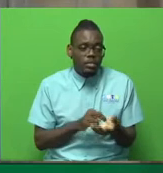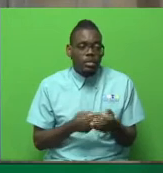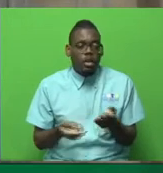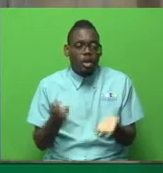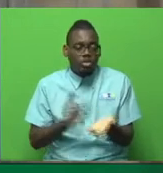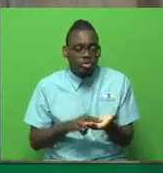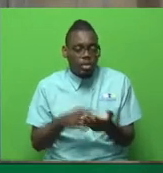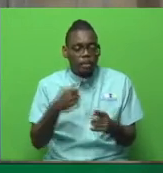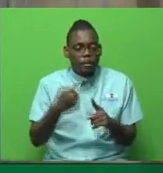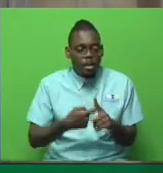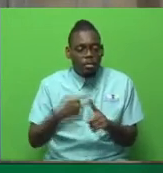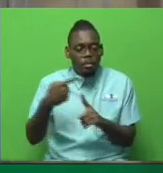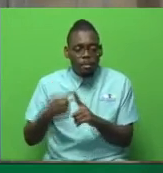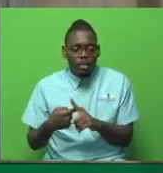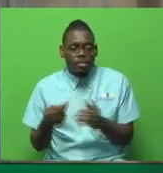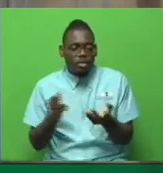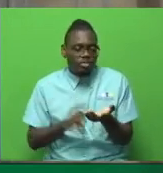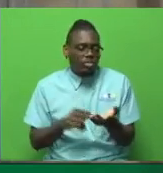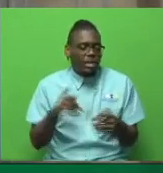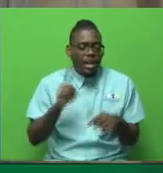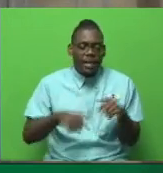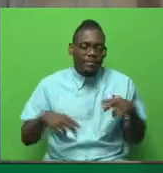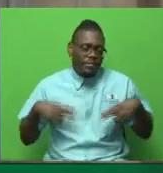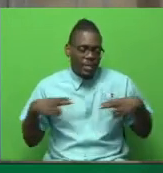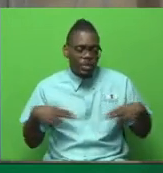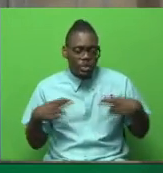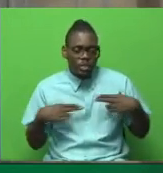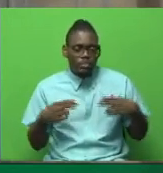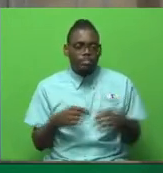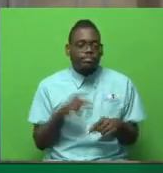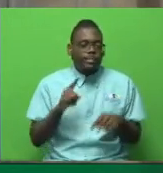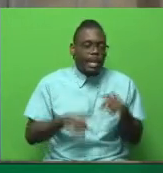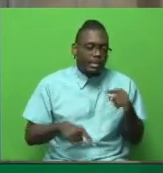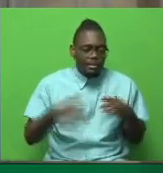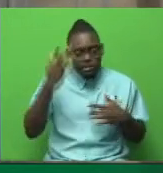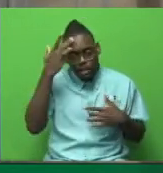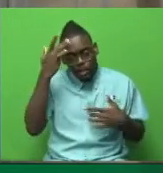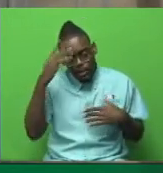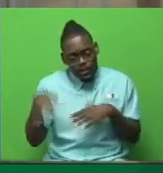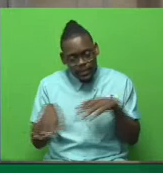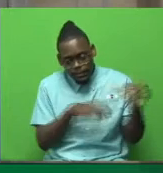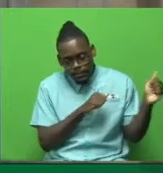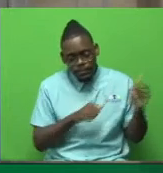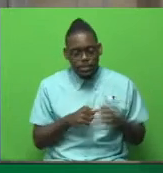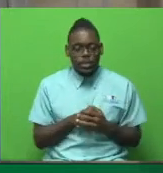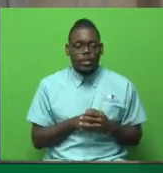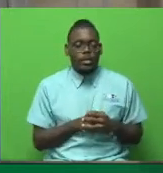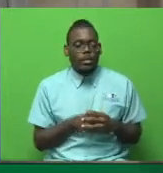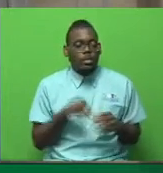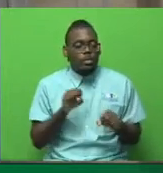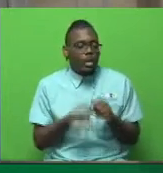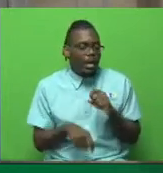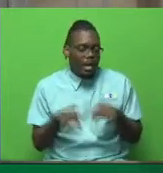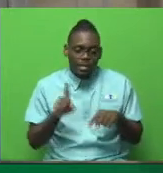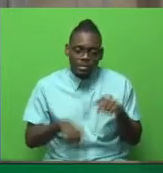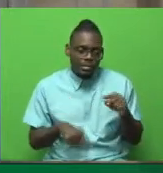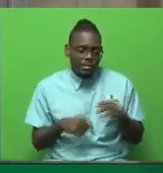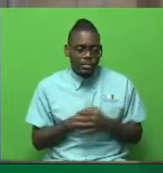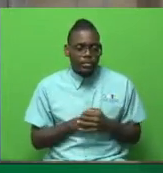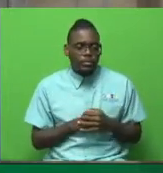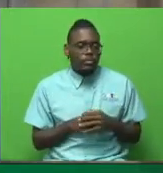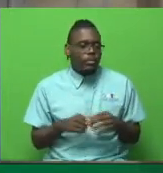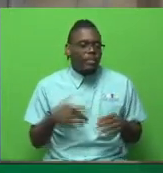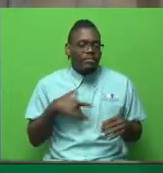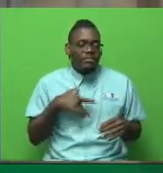unable to take a vacation unable to apply for sick leave right having long they have no long-term security